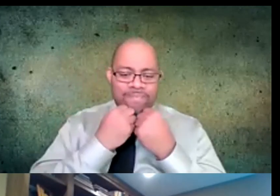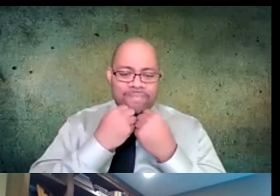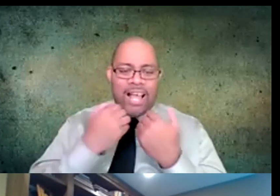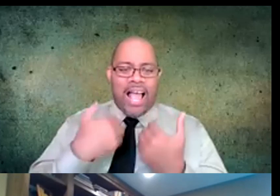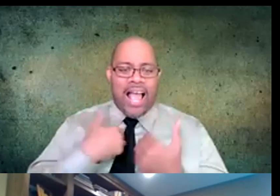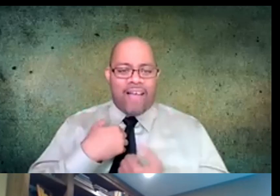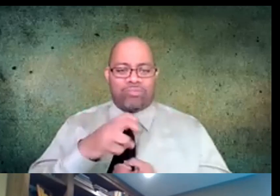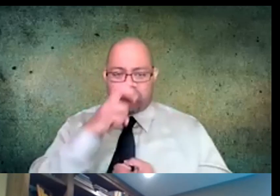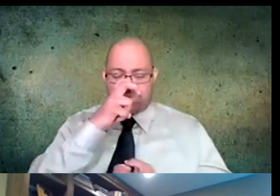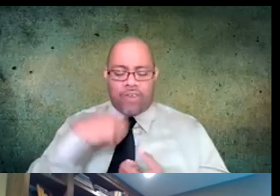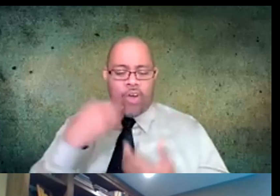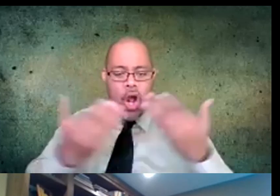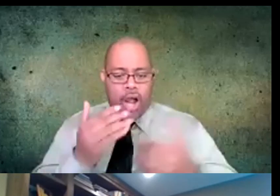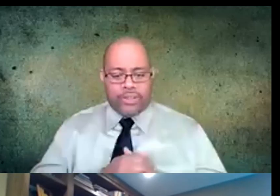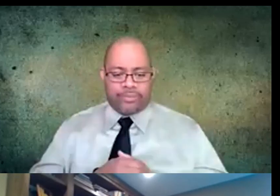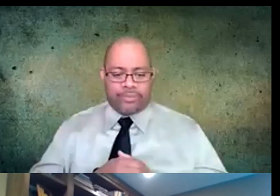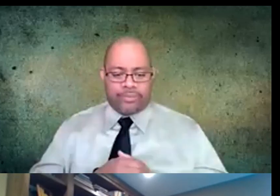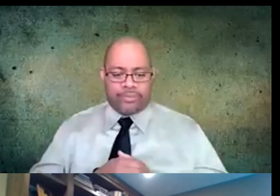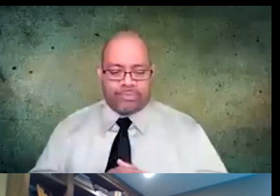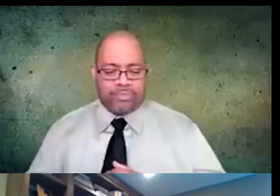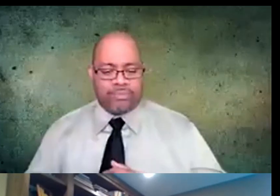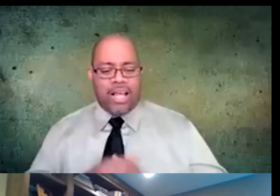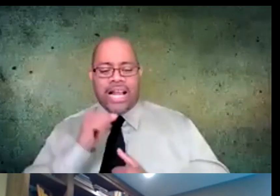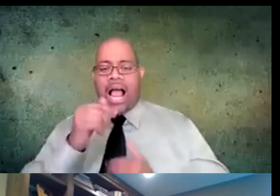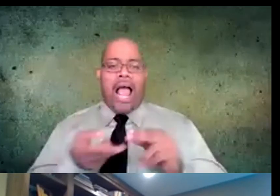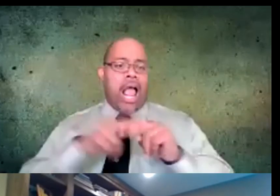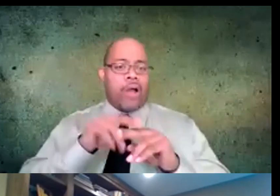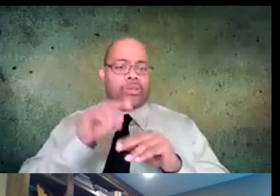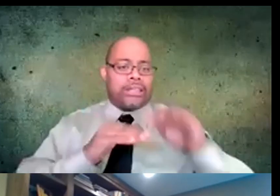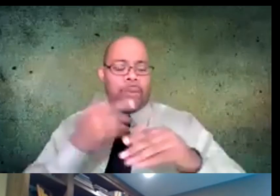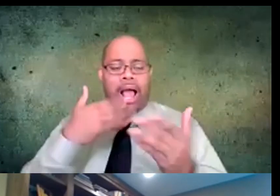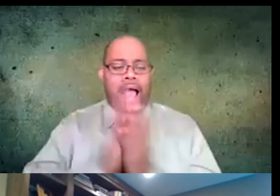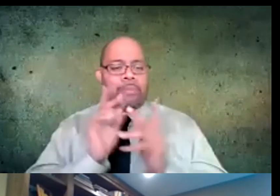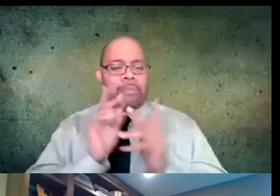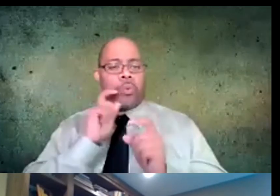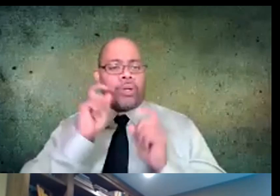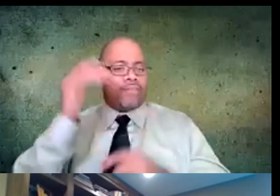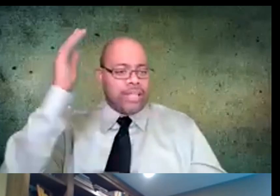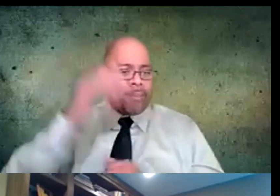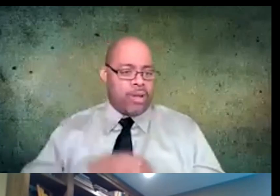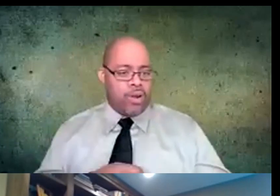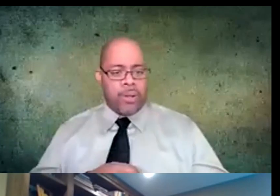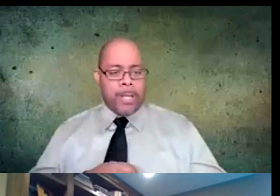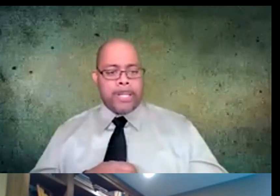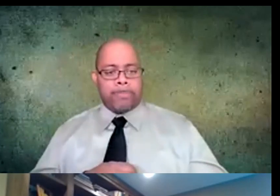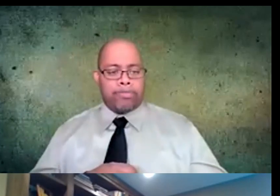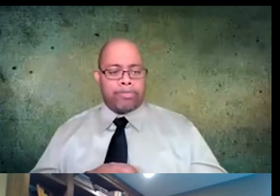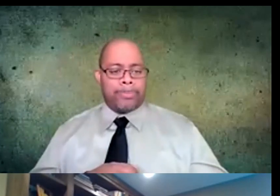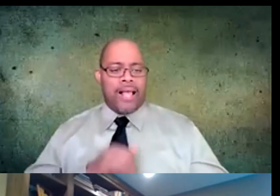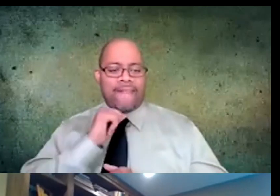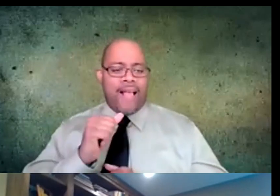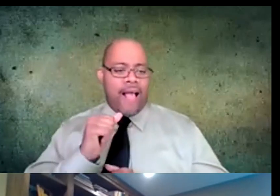our hiring. It's not just an extra step. Like when I ask candidates to give a seminar, it's not